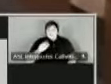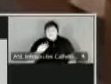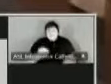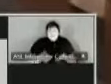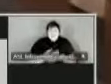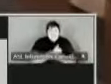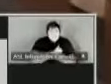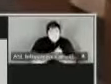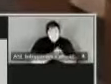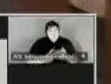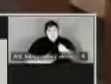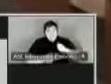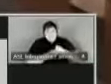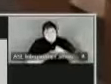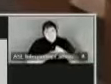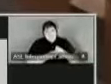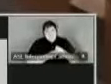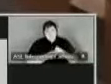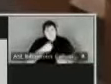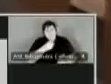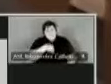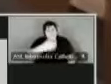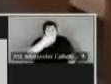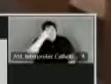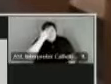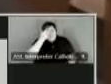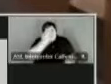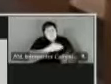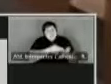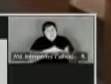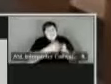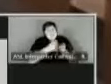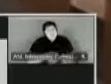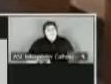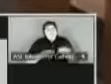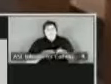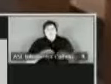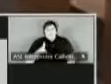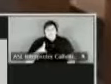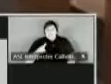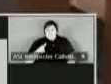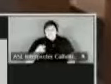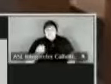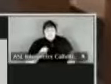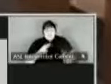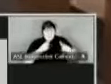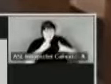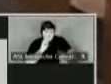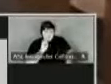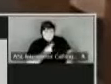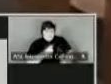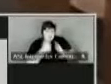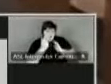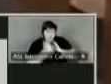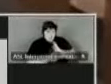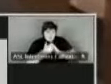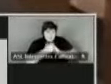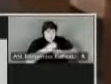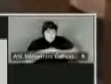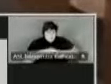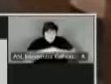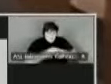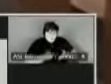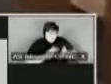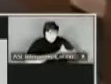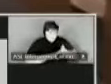storage. We know that. When DMV received a general inquiry about how the automatic voter registration was going, they began their